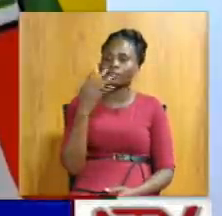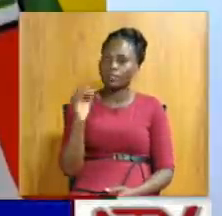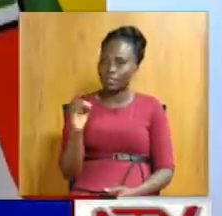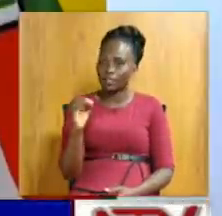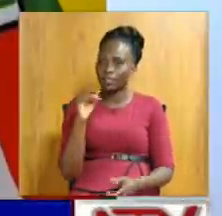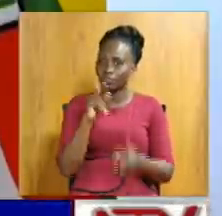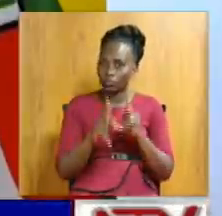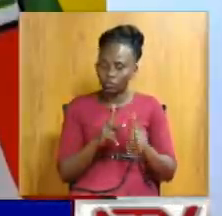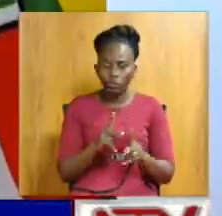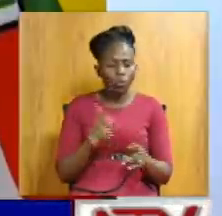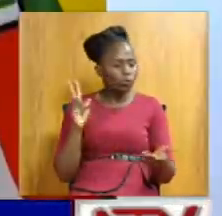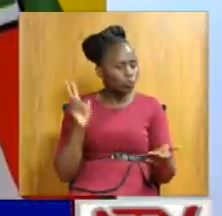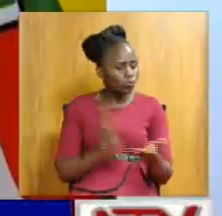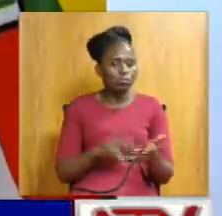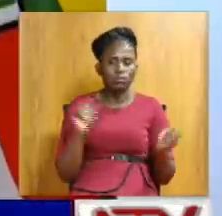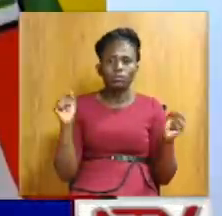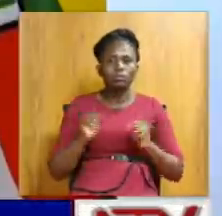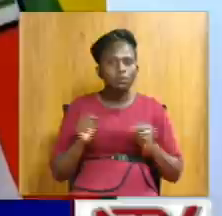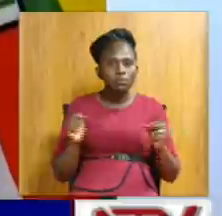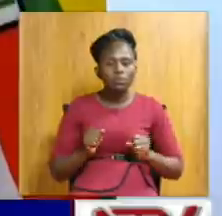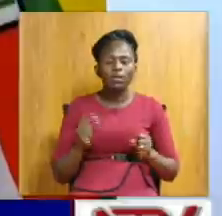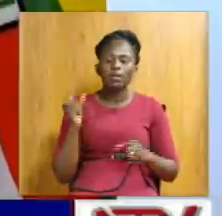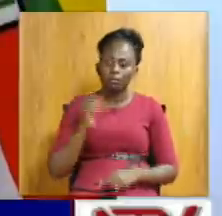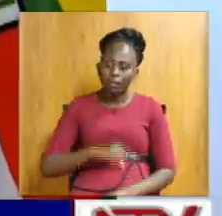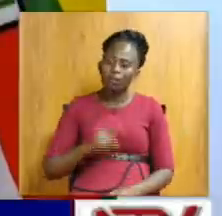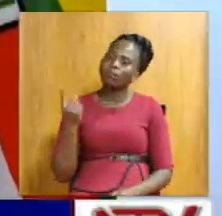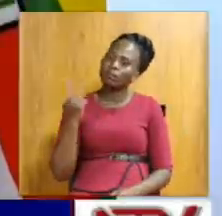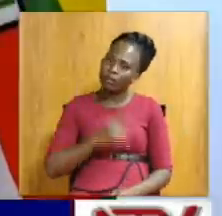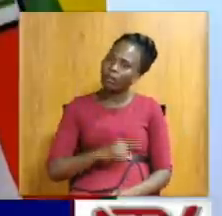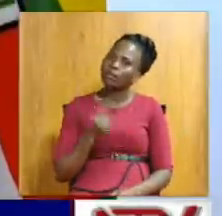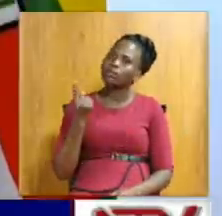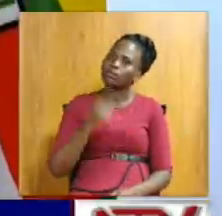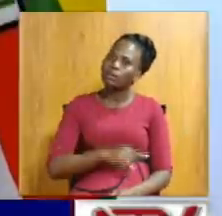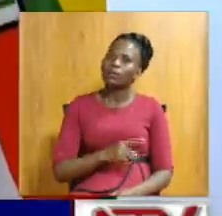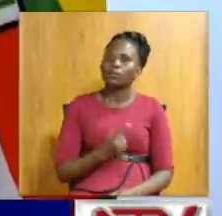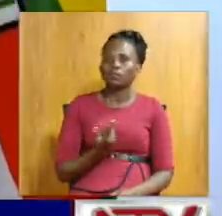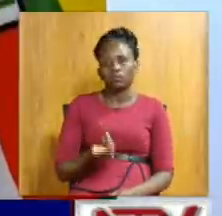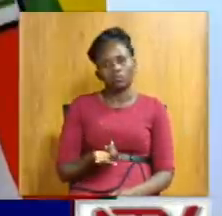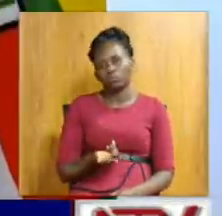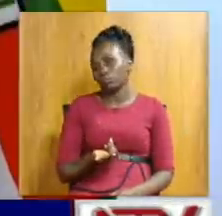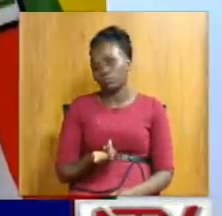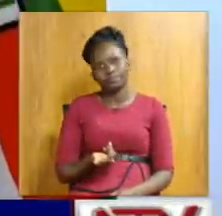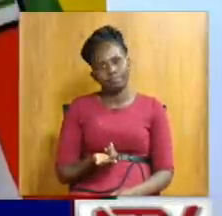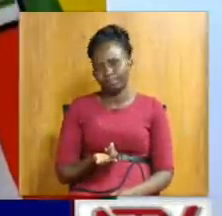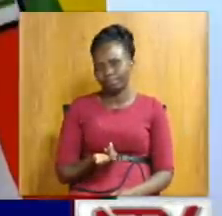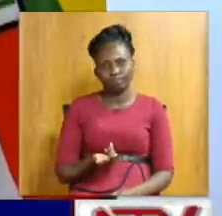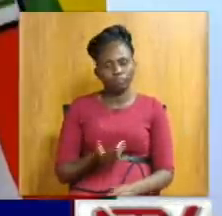1,250 are found sick every day instead of the 69.